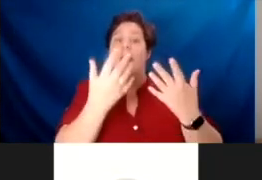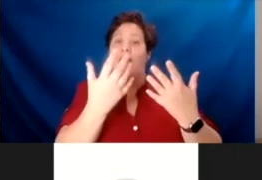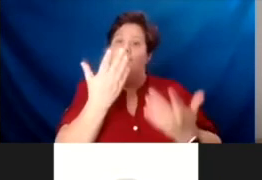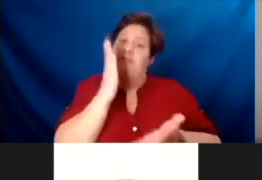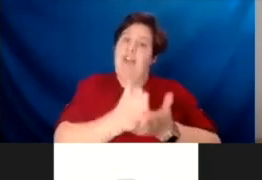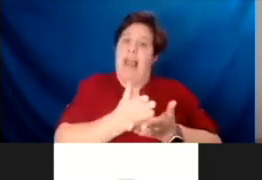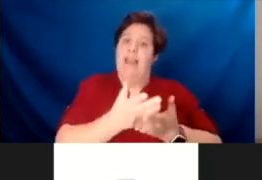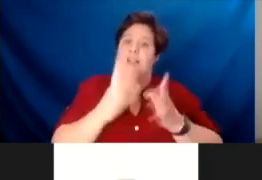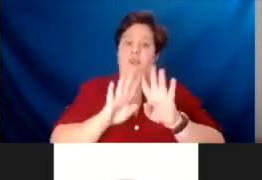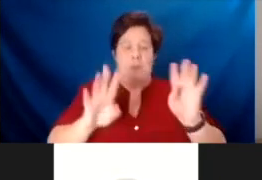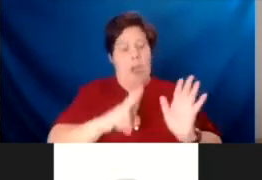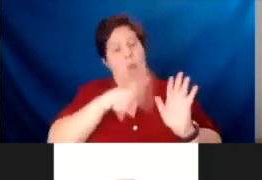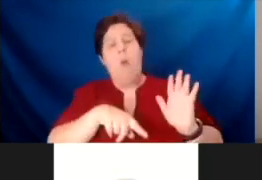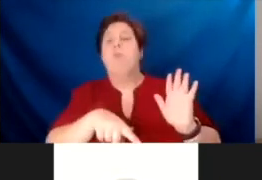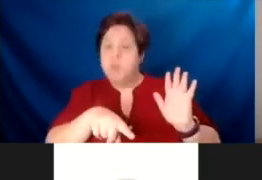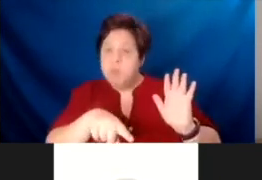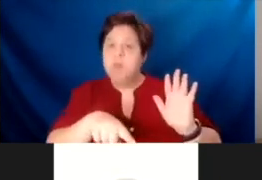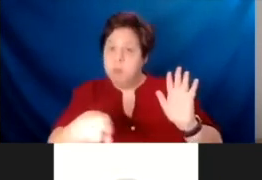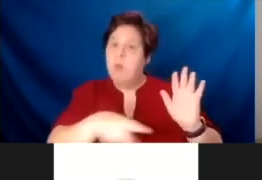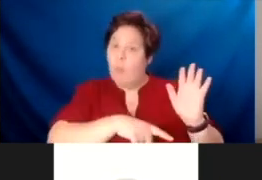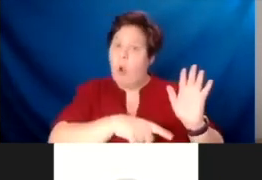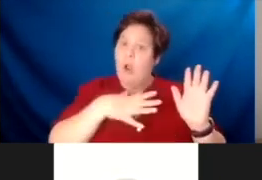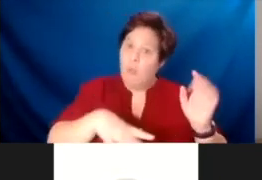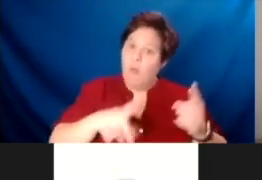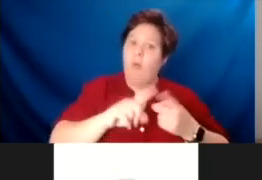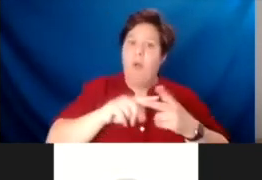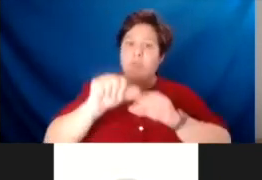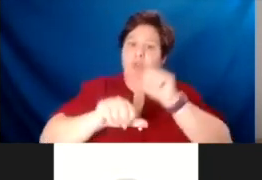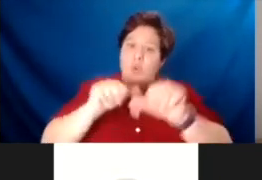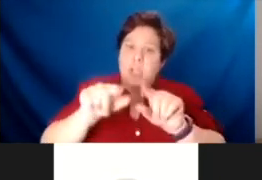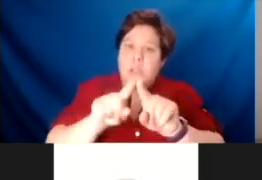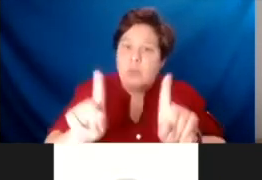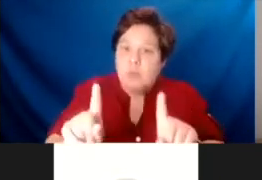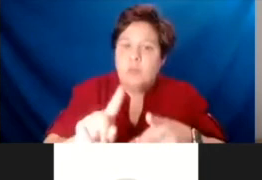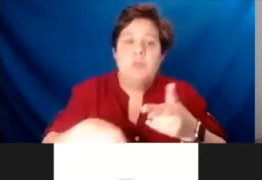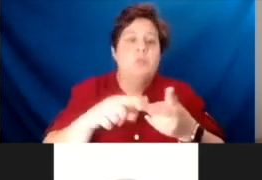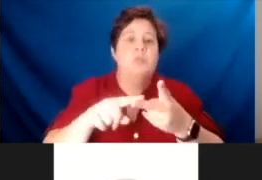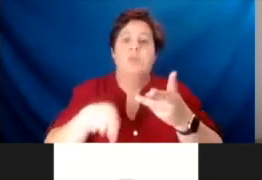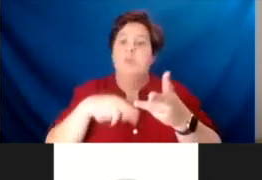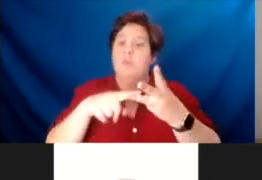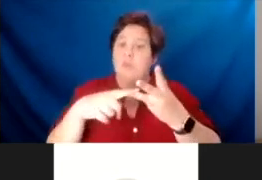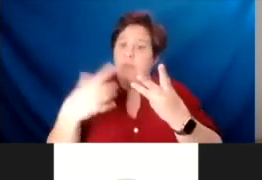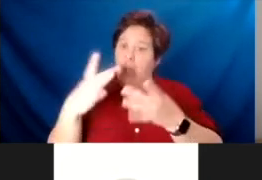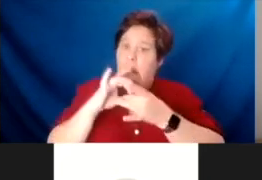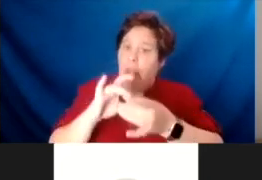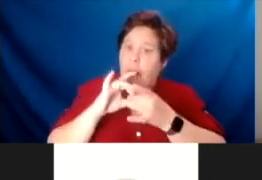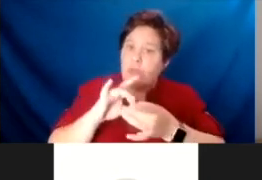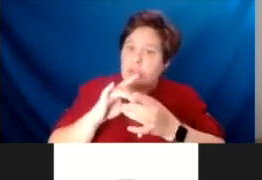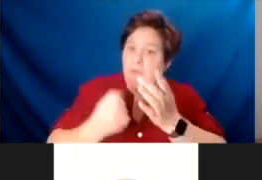the panel, you know, why you want to do it, what the process would be like, you know, is a collaborative